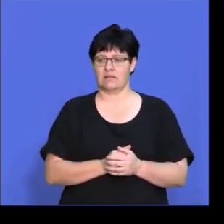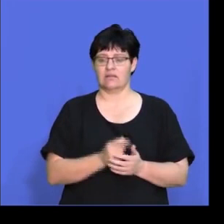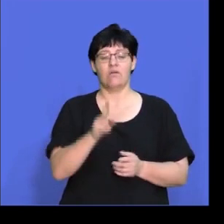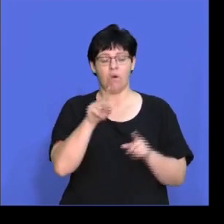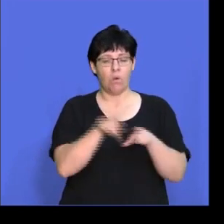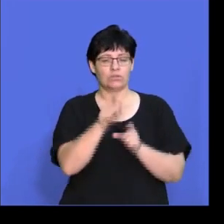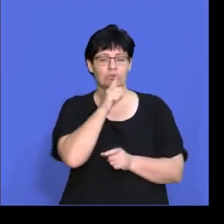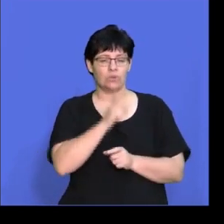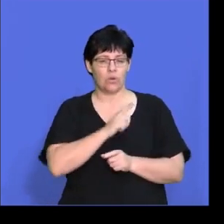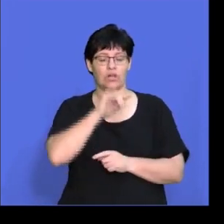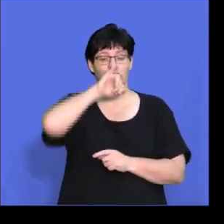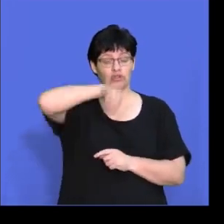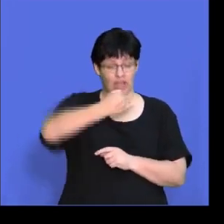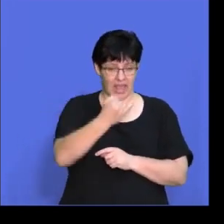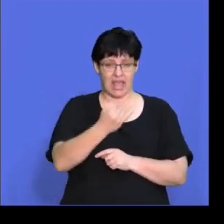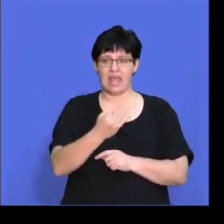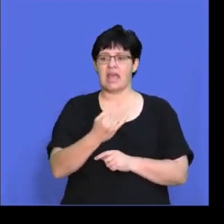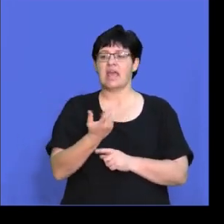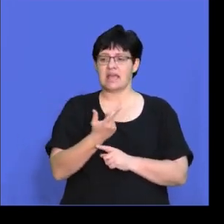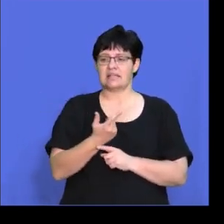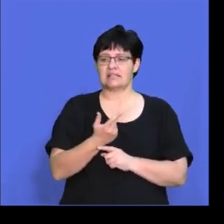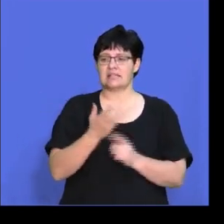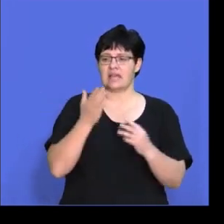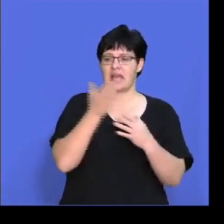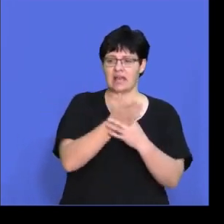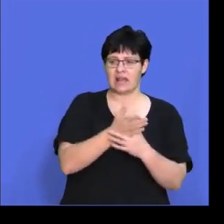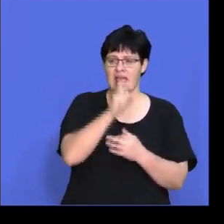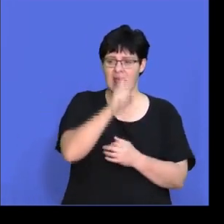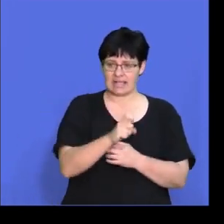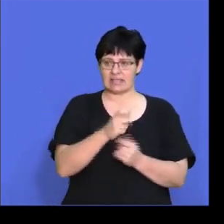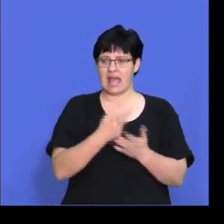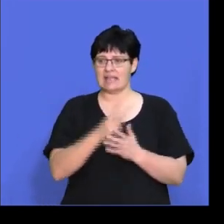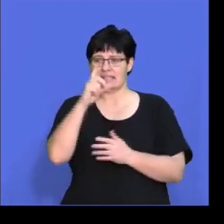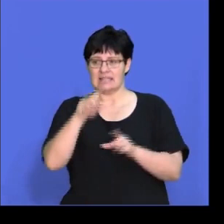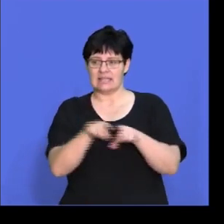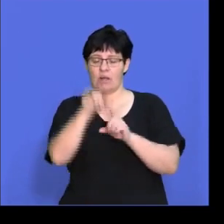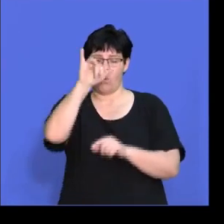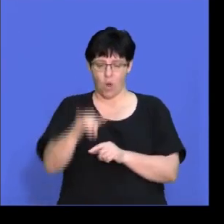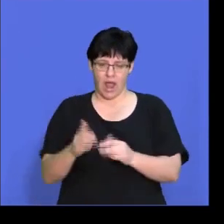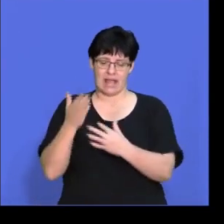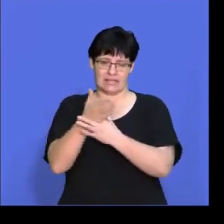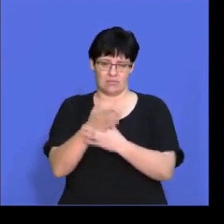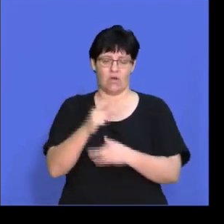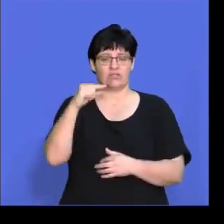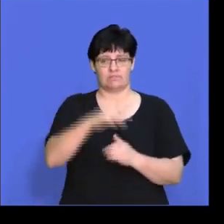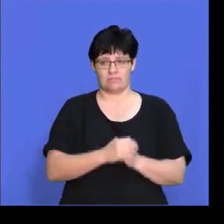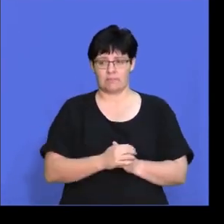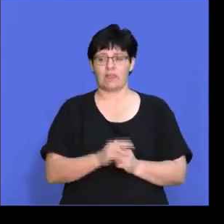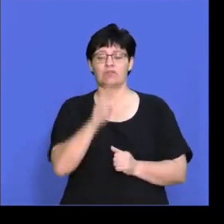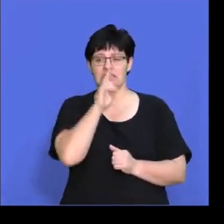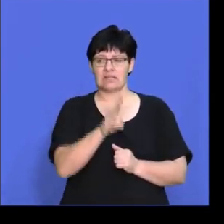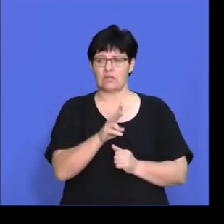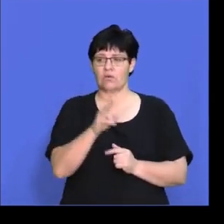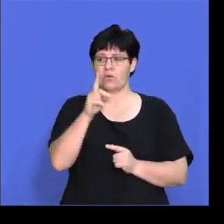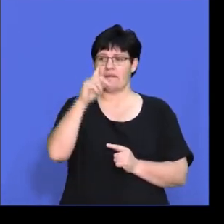Okay, we also told that J is the x-intercept and D is the y-intercept of g. Okay, so let's go and look at that now.